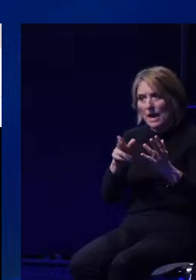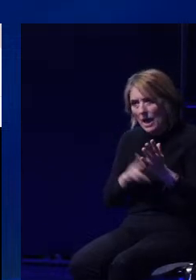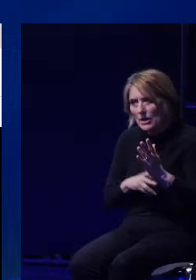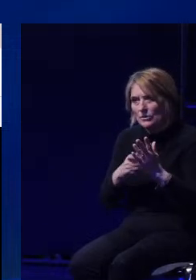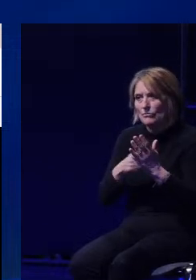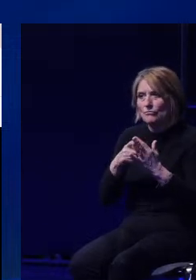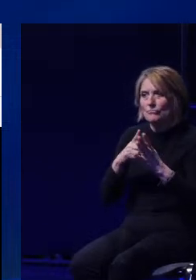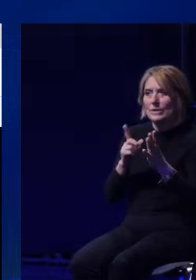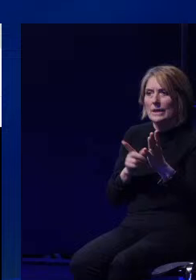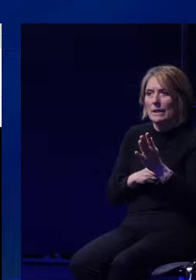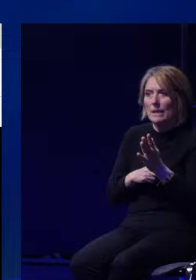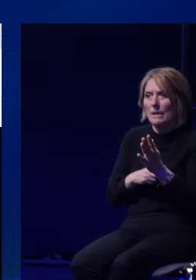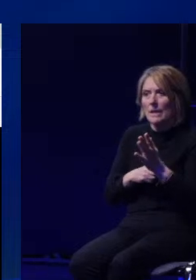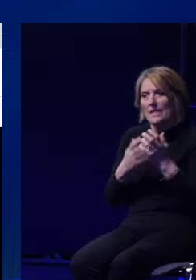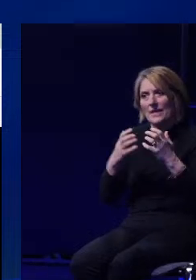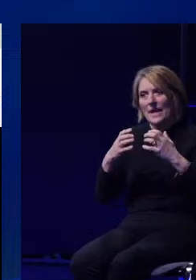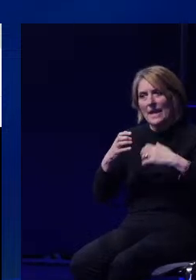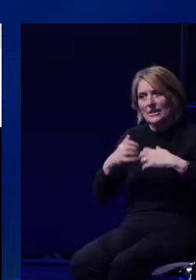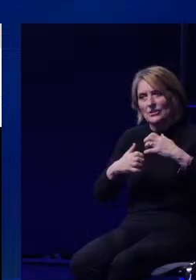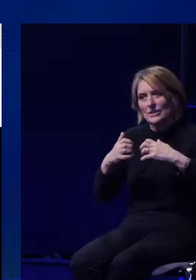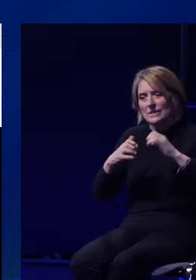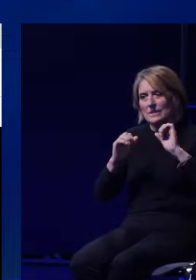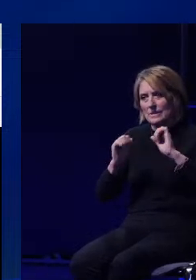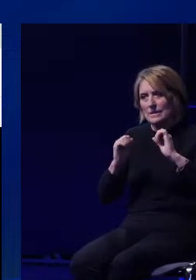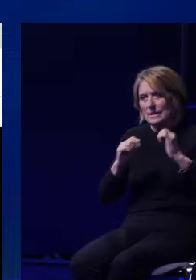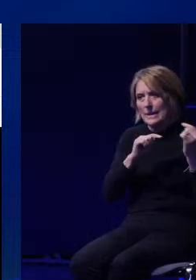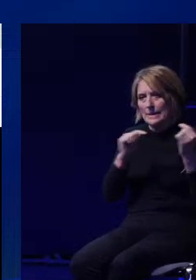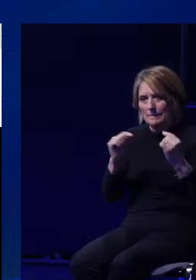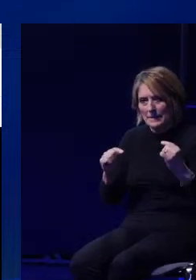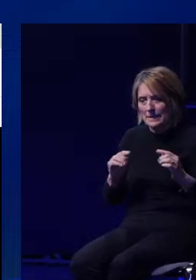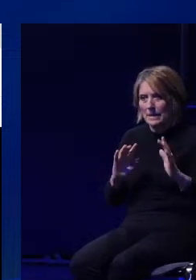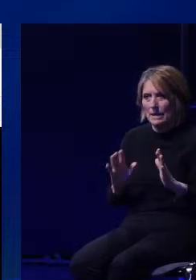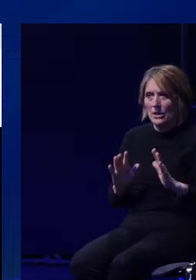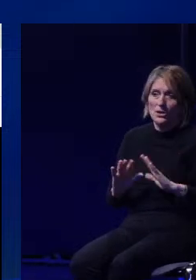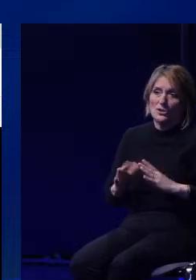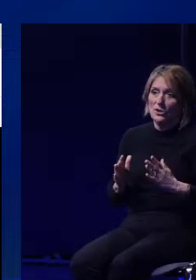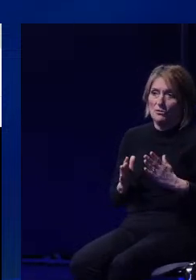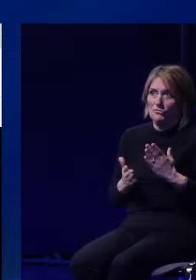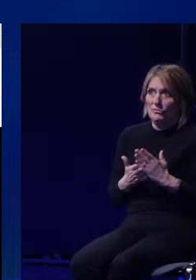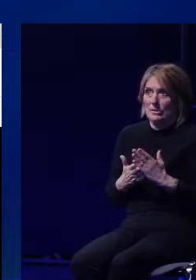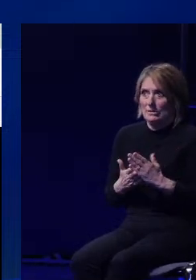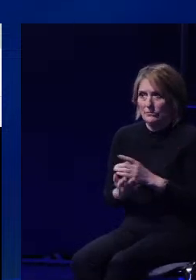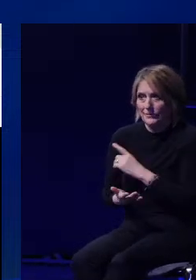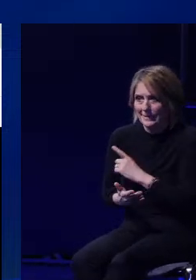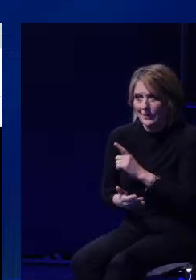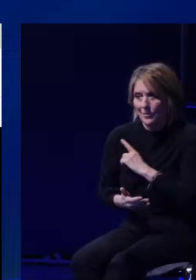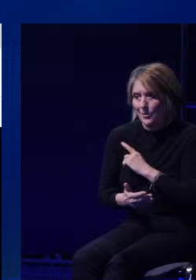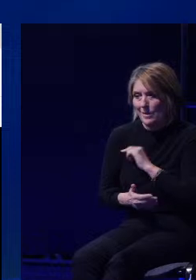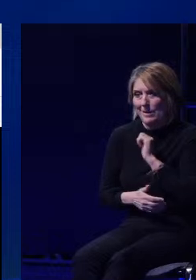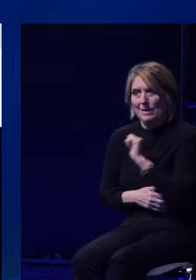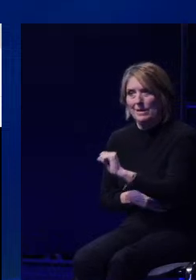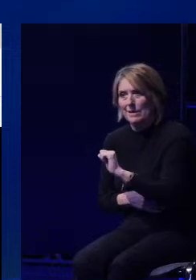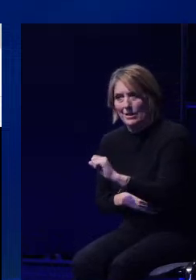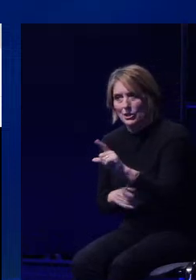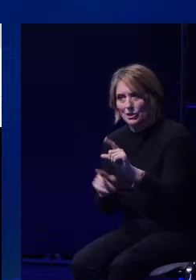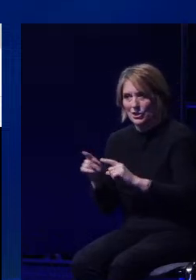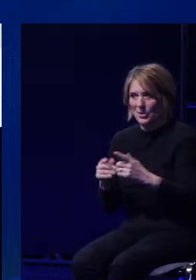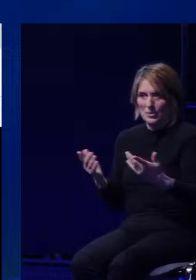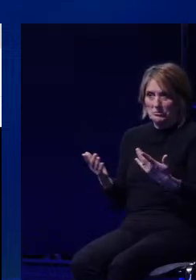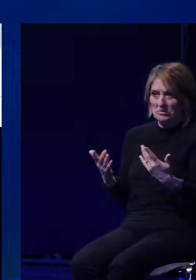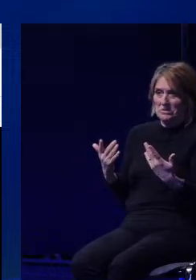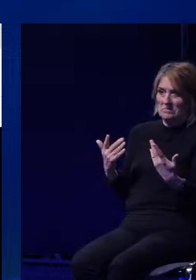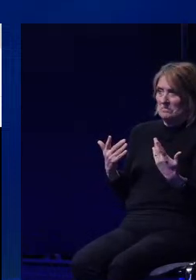competitor. There's no particular reason we chose the Unity one, except one of our advisors had that list ready, and we just were